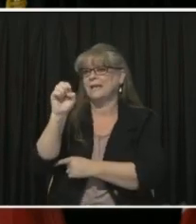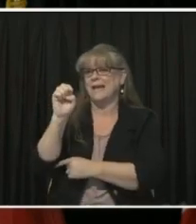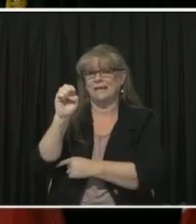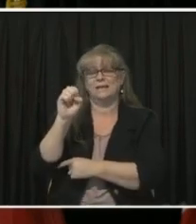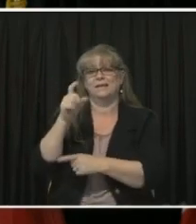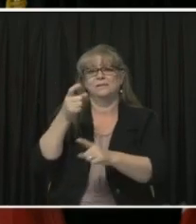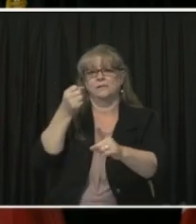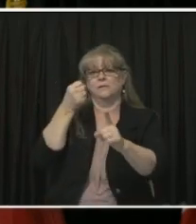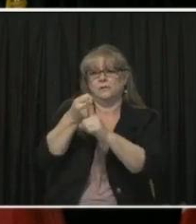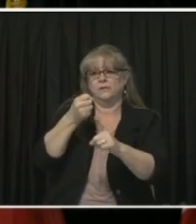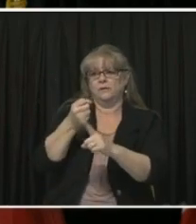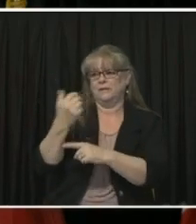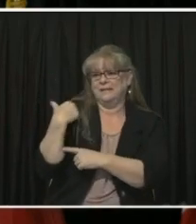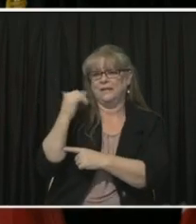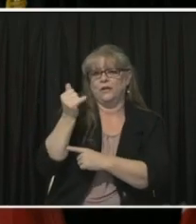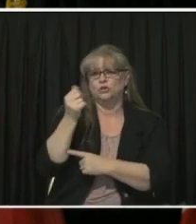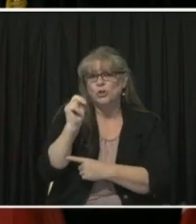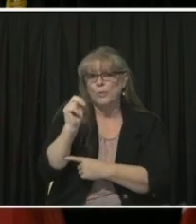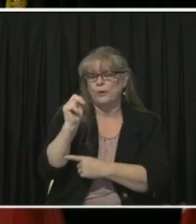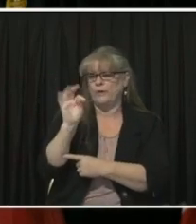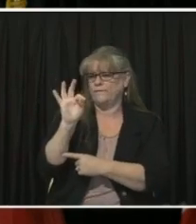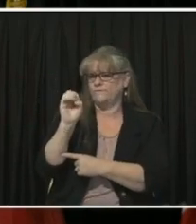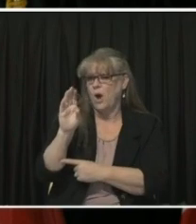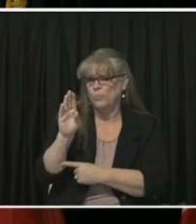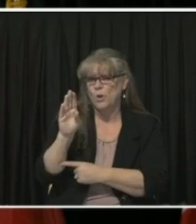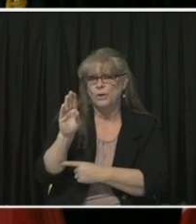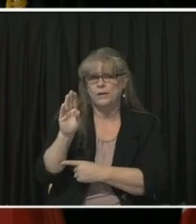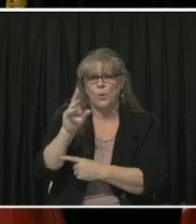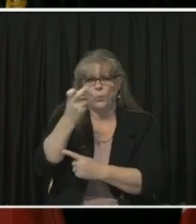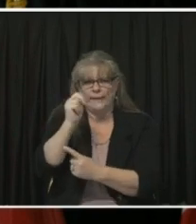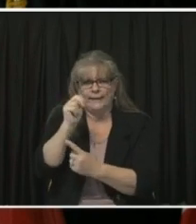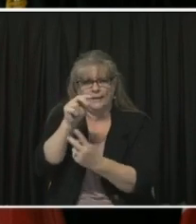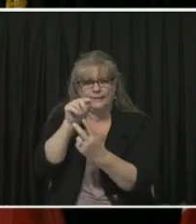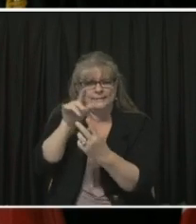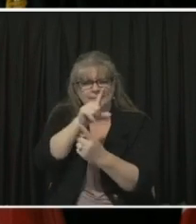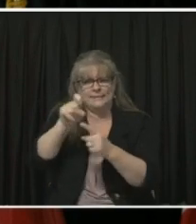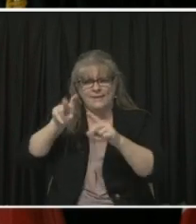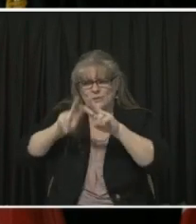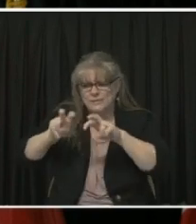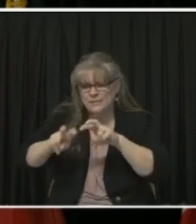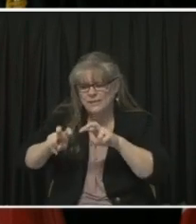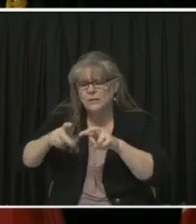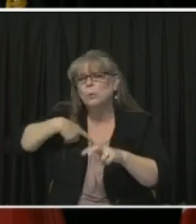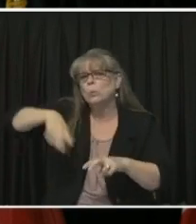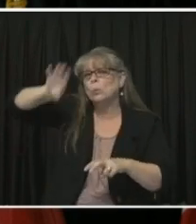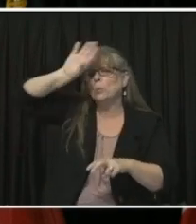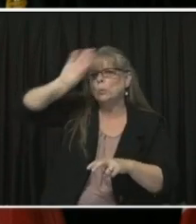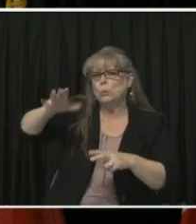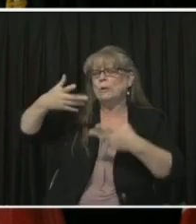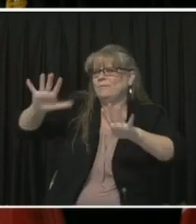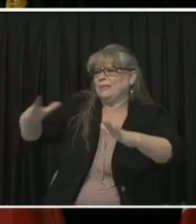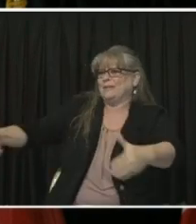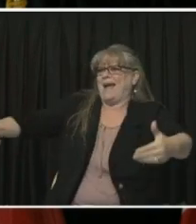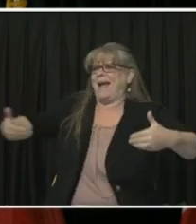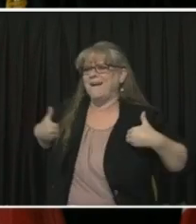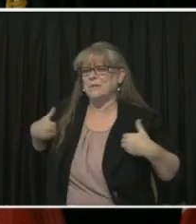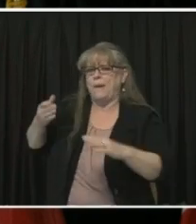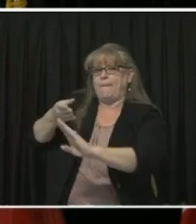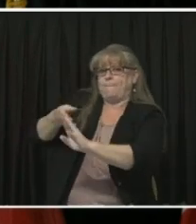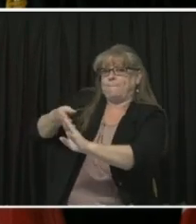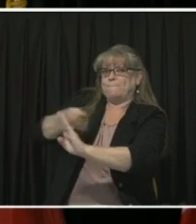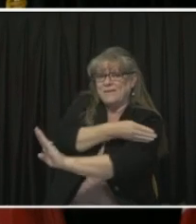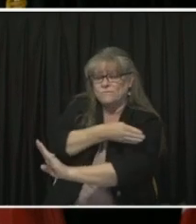Colorado, was not in fact the first case in Colorado, and that's the same for states across the country. 2 months,